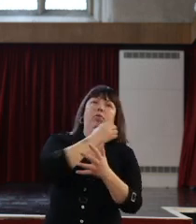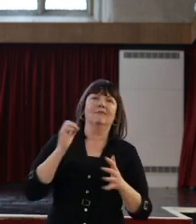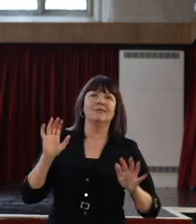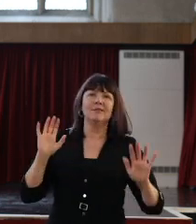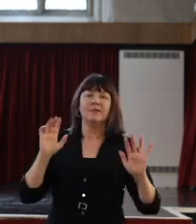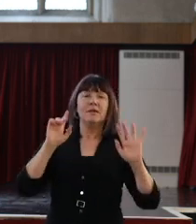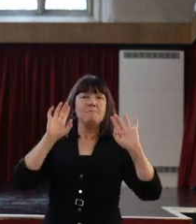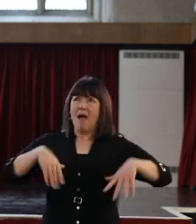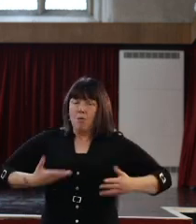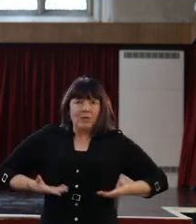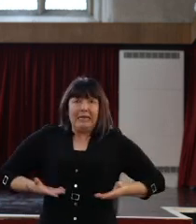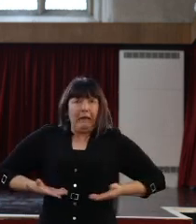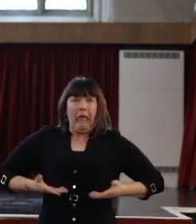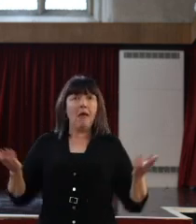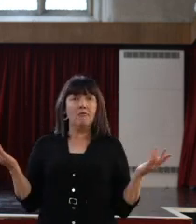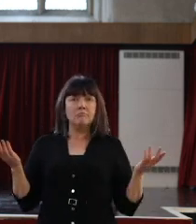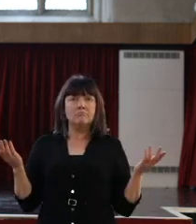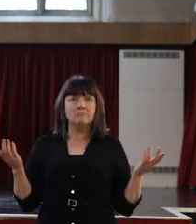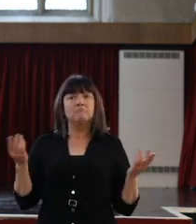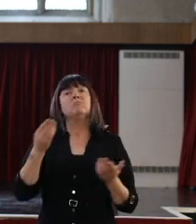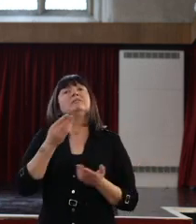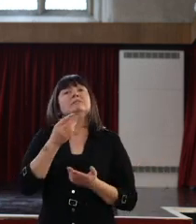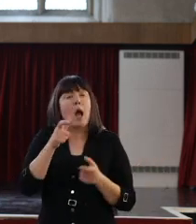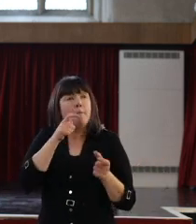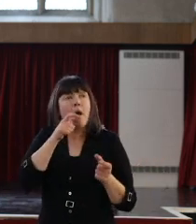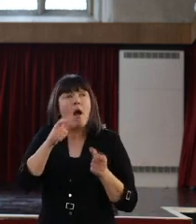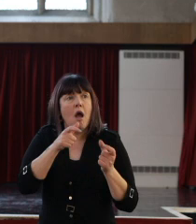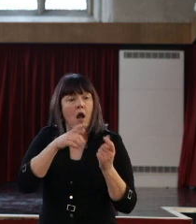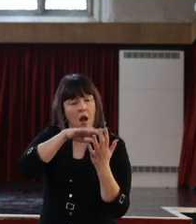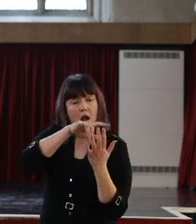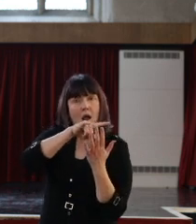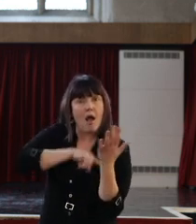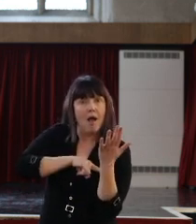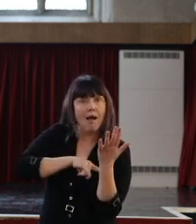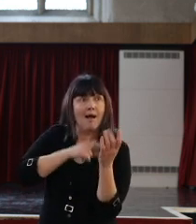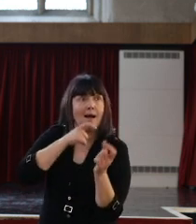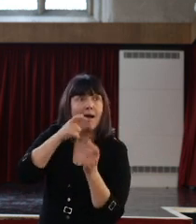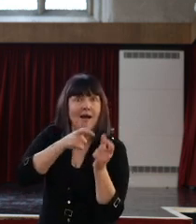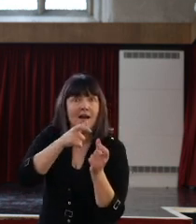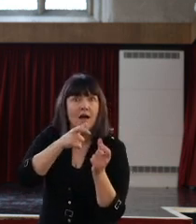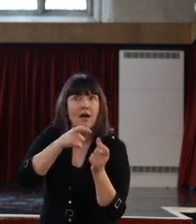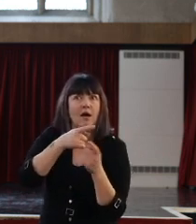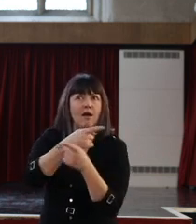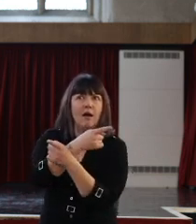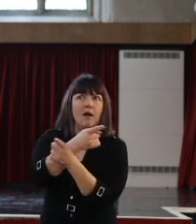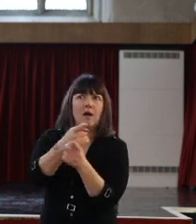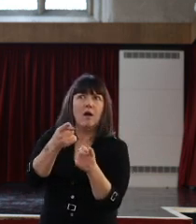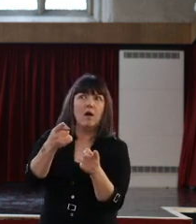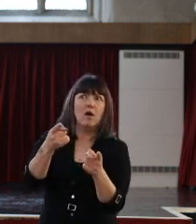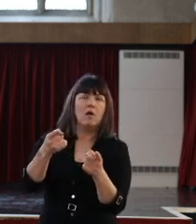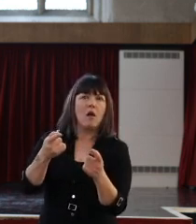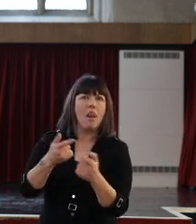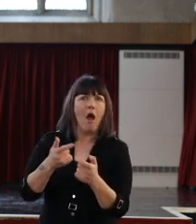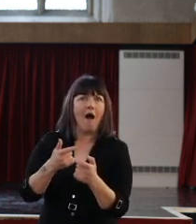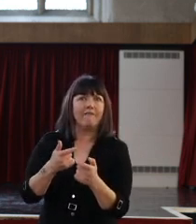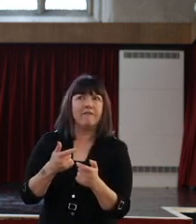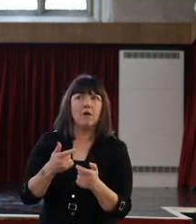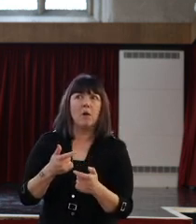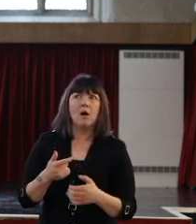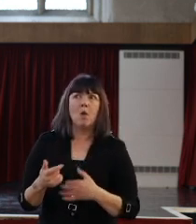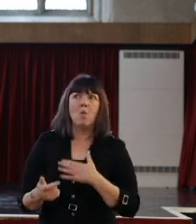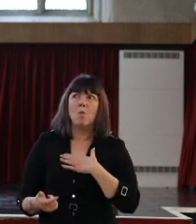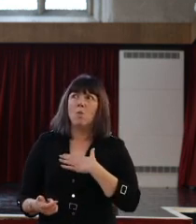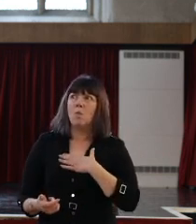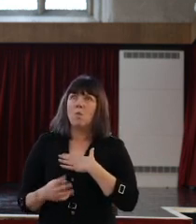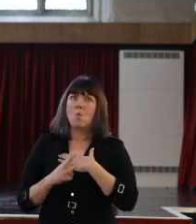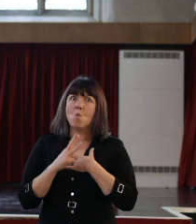of these lines sometimes made people laugh. And it's the first time it had happened and it felt incredible. Now, the following year,